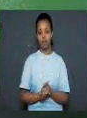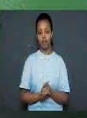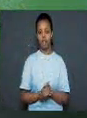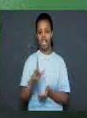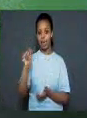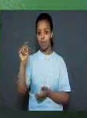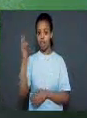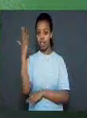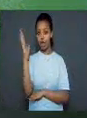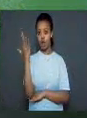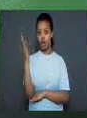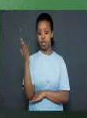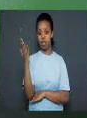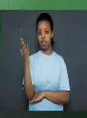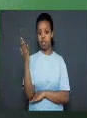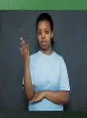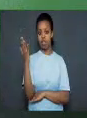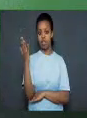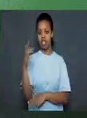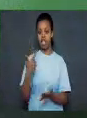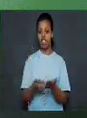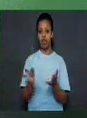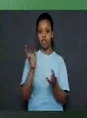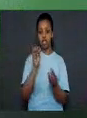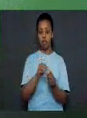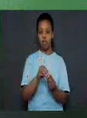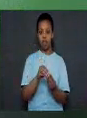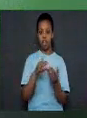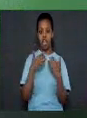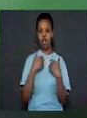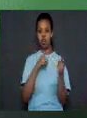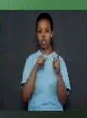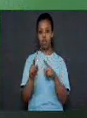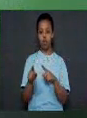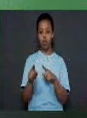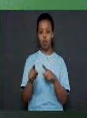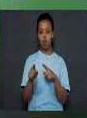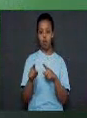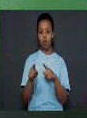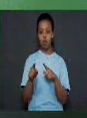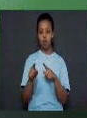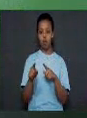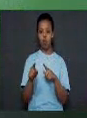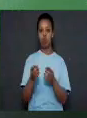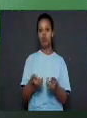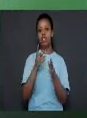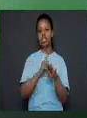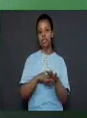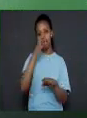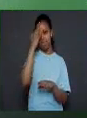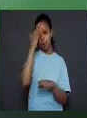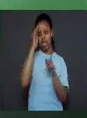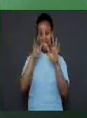Temperate forests also collect an abundant amount of precipitation,